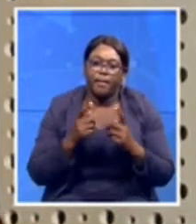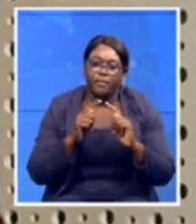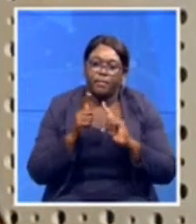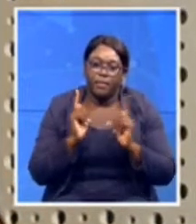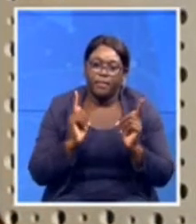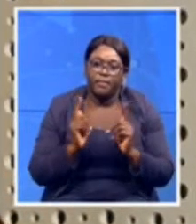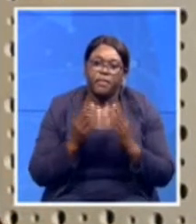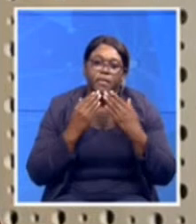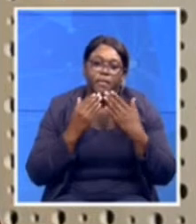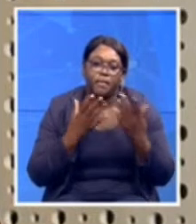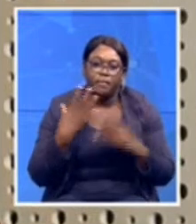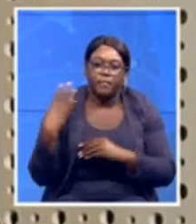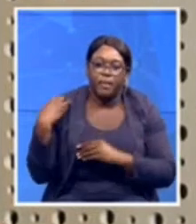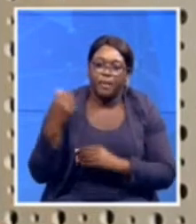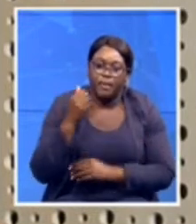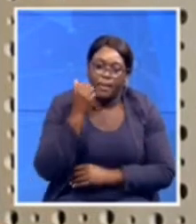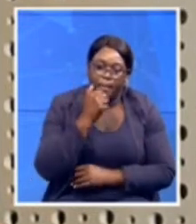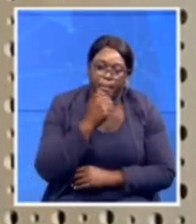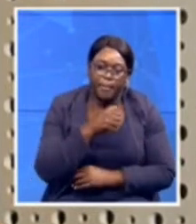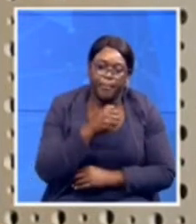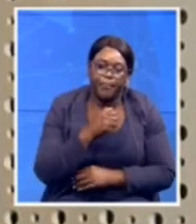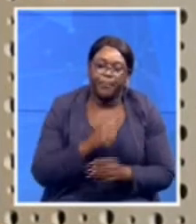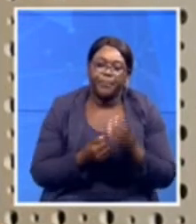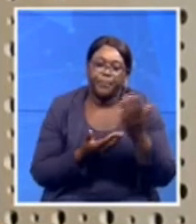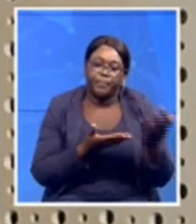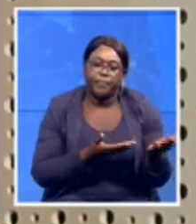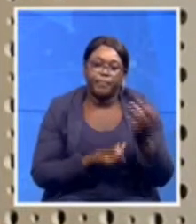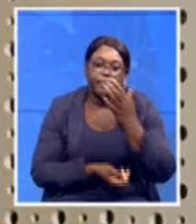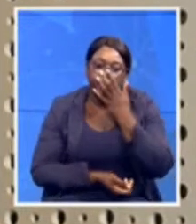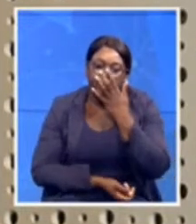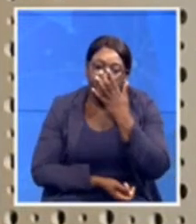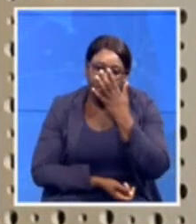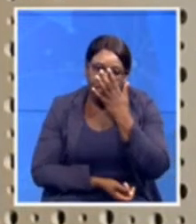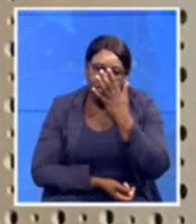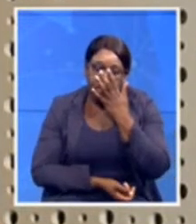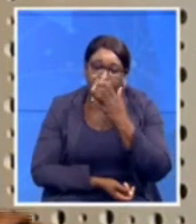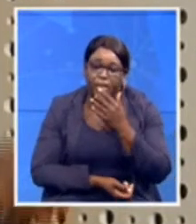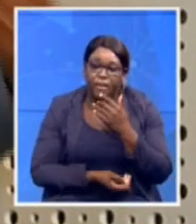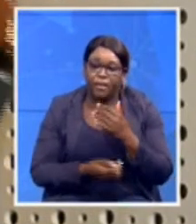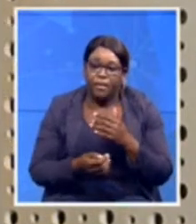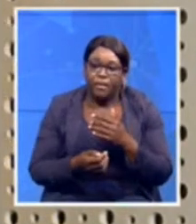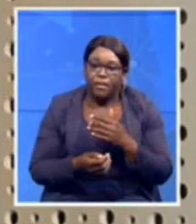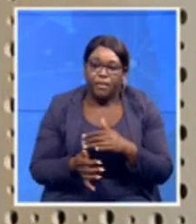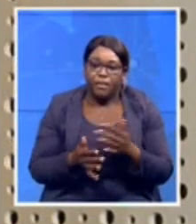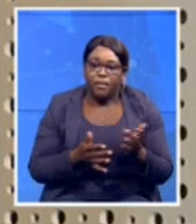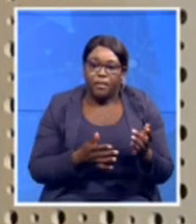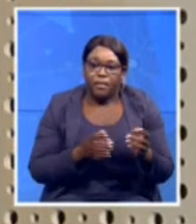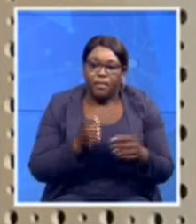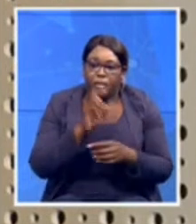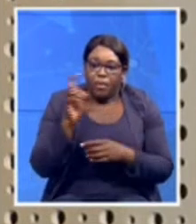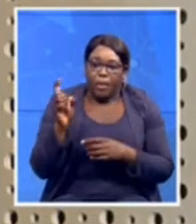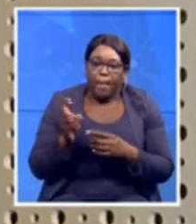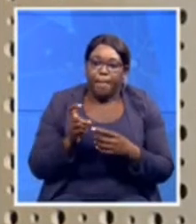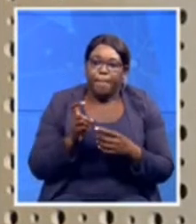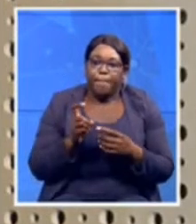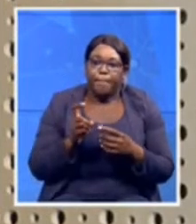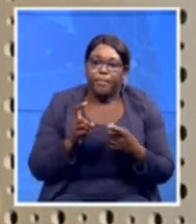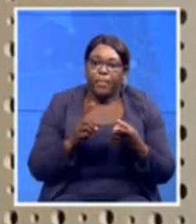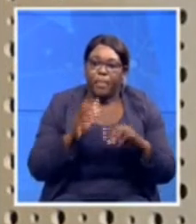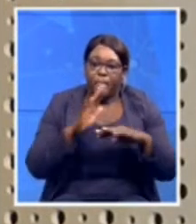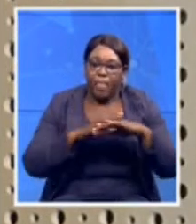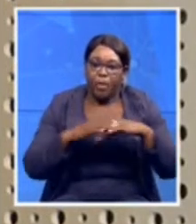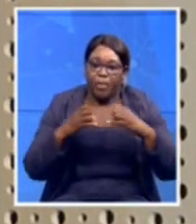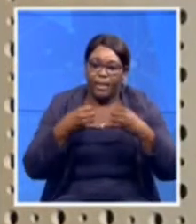Let me start with any question from online. Is there anyone coordinating that? And then I'll try and get those other ones from